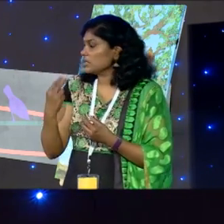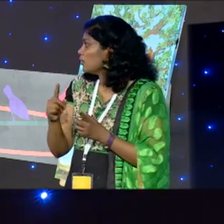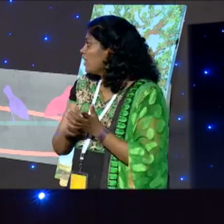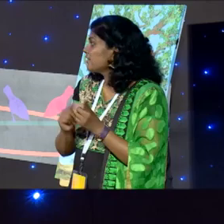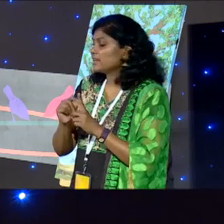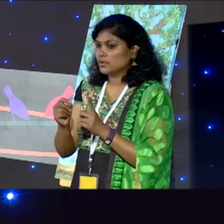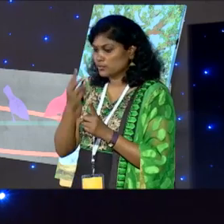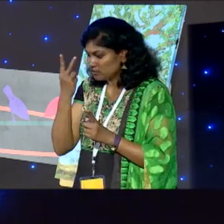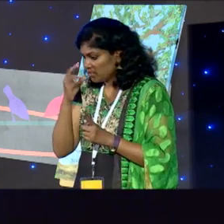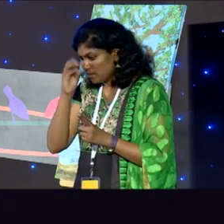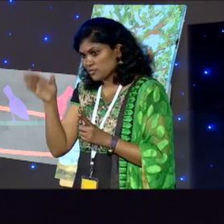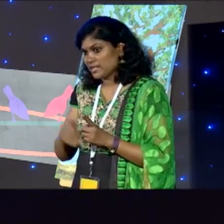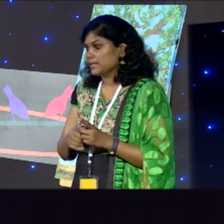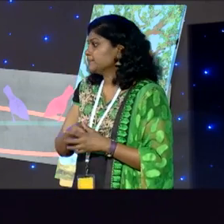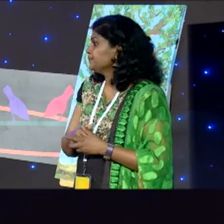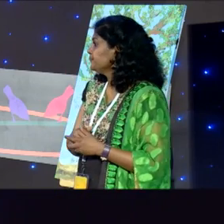hygienic.